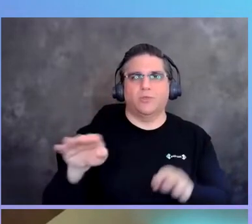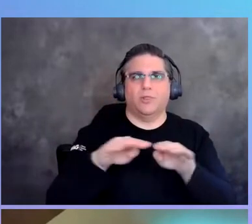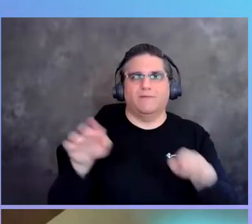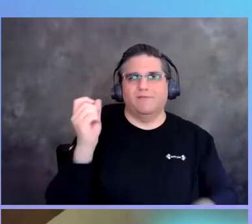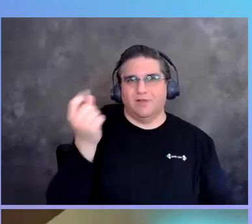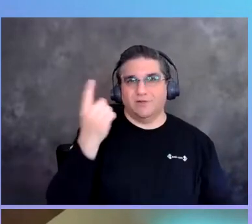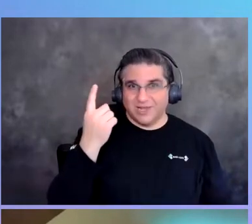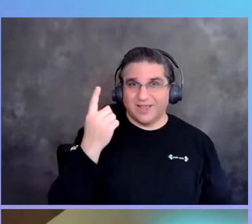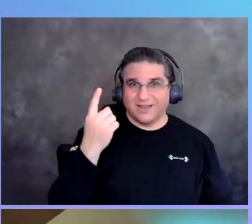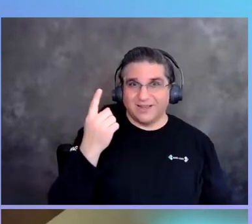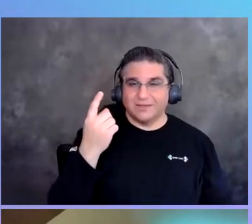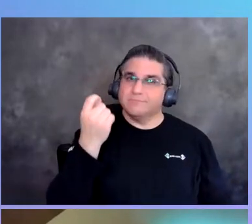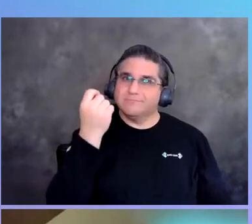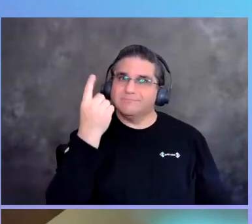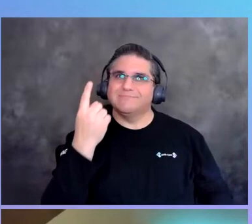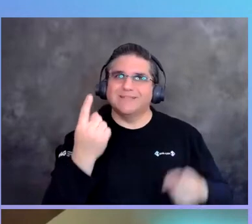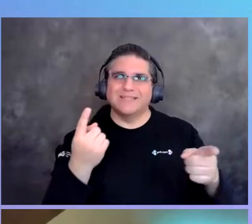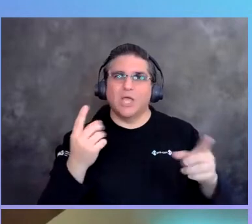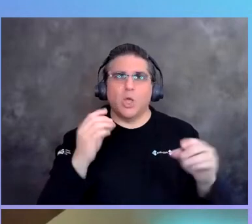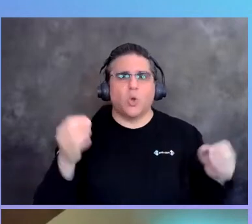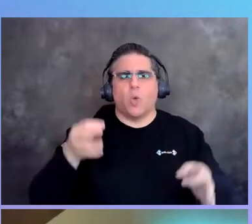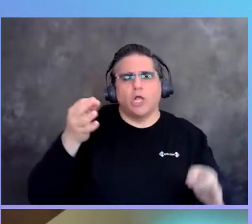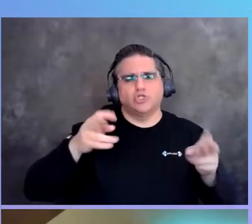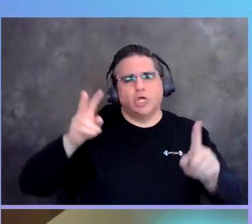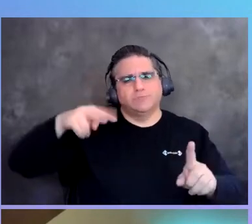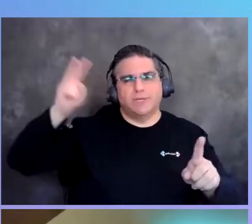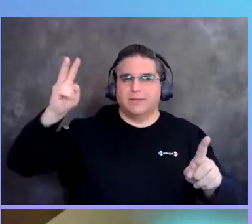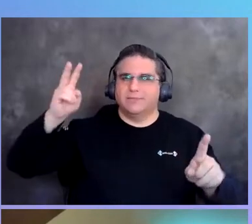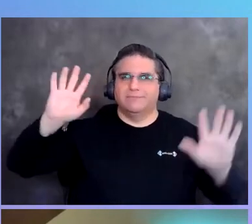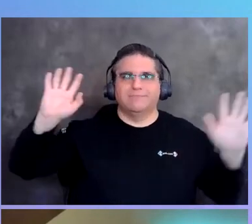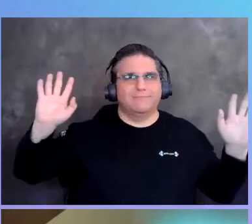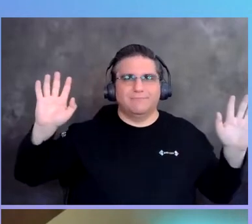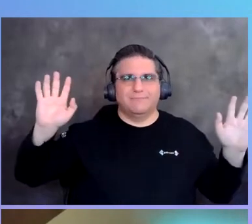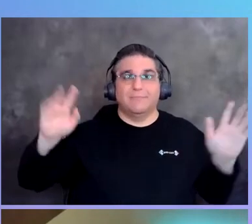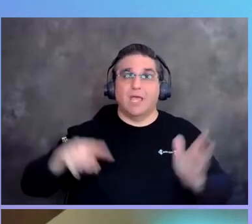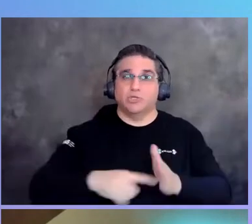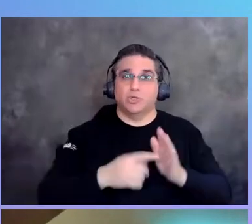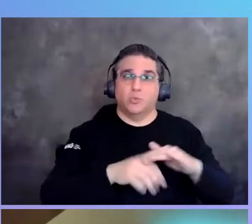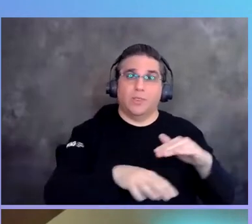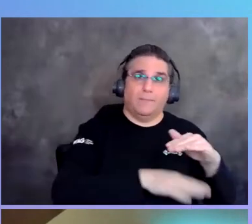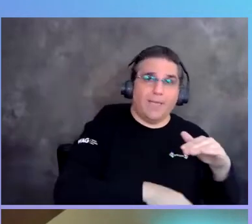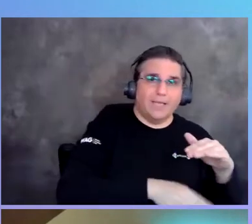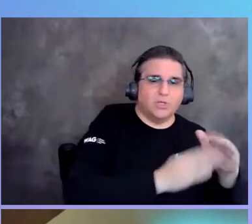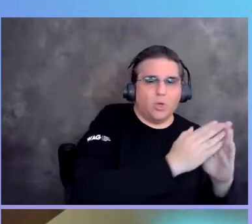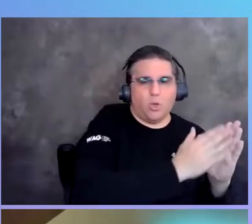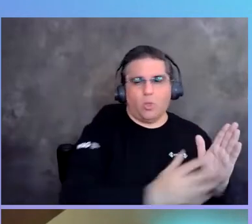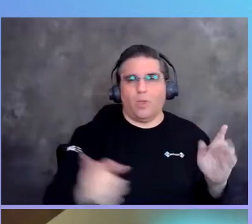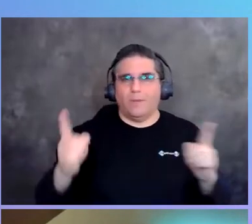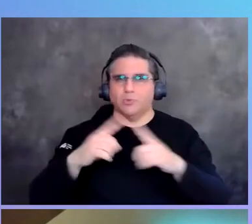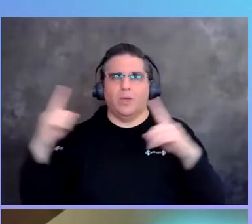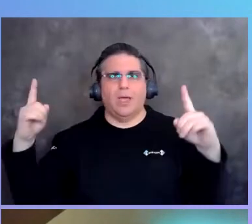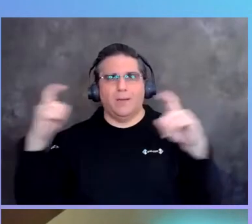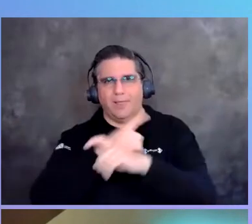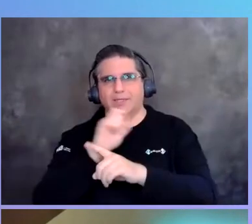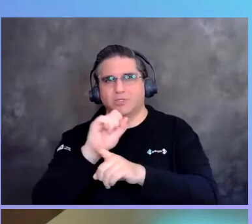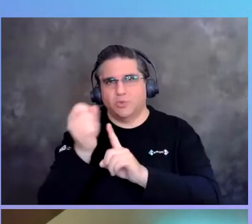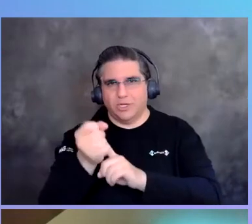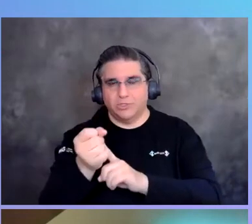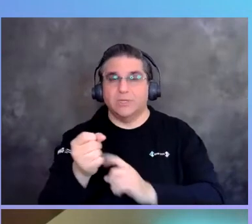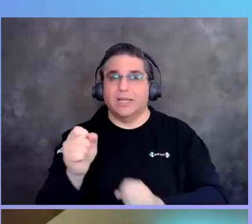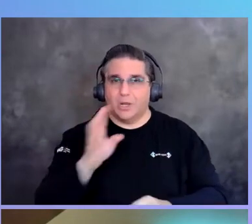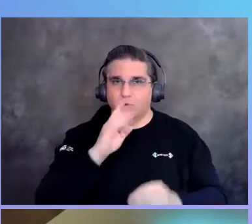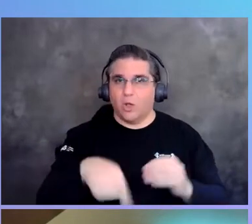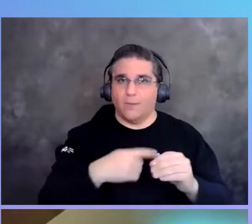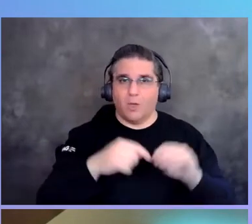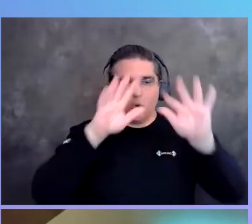a judgment-free zone to ask questions, ranging from basic to complex. It can help with overarching design considerations or